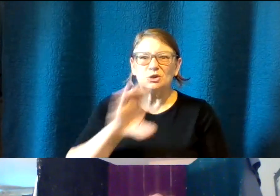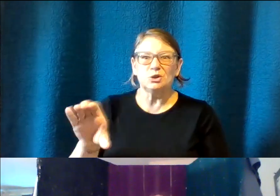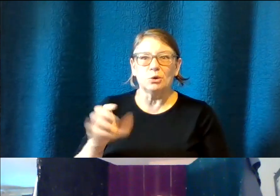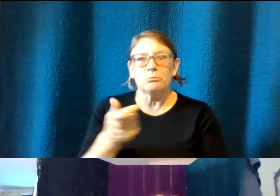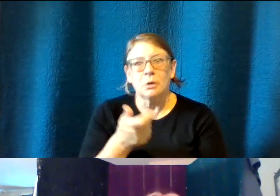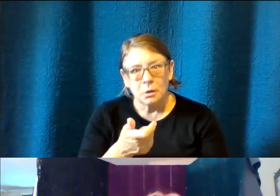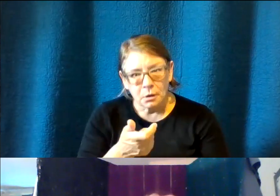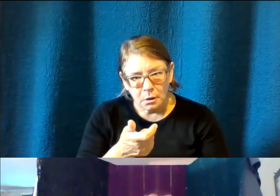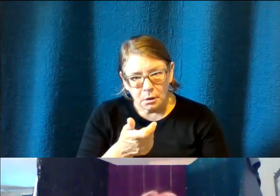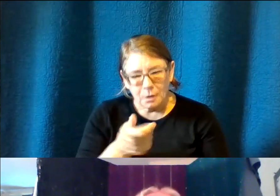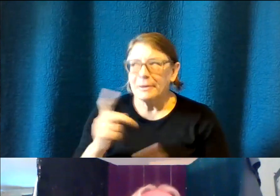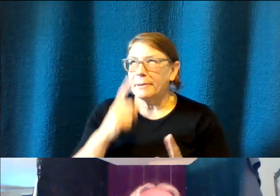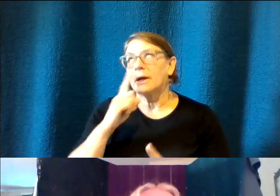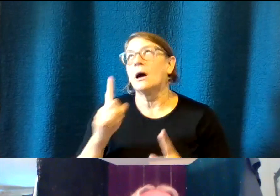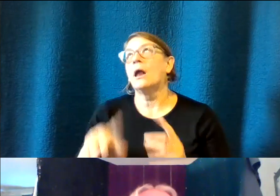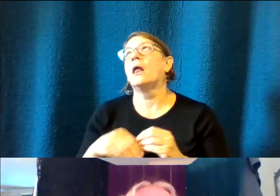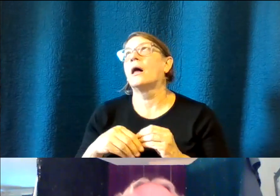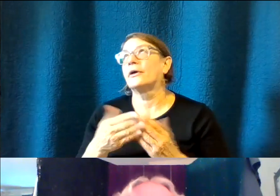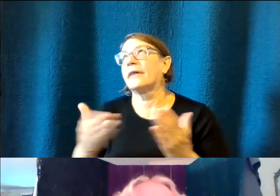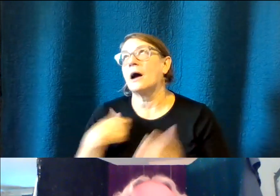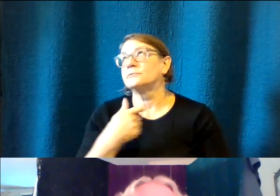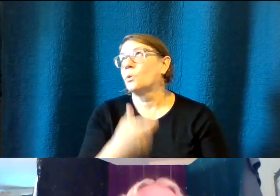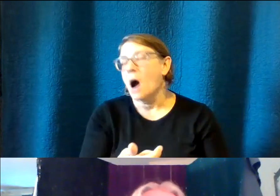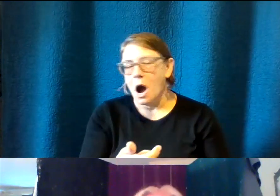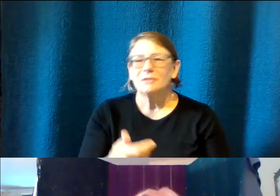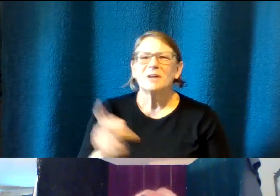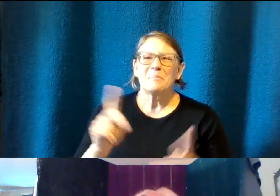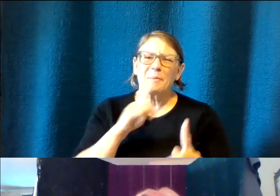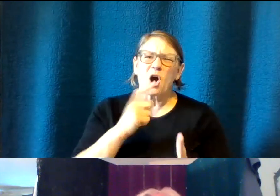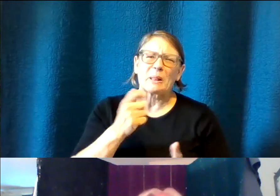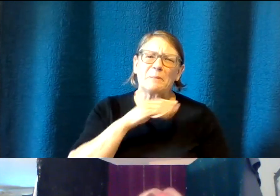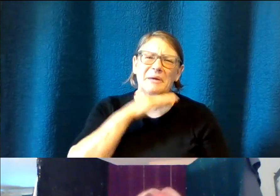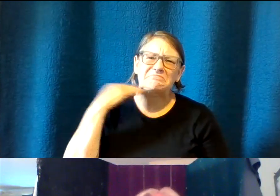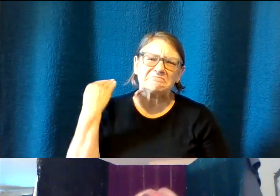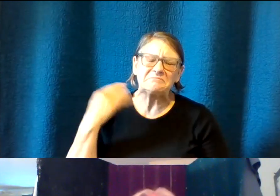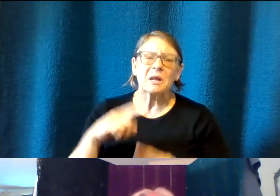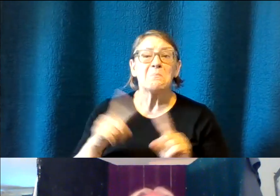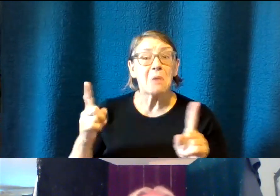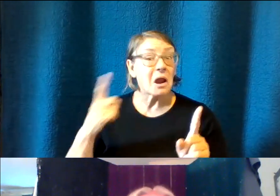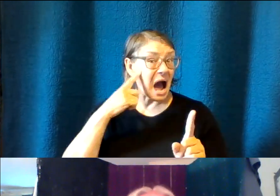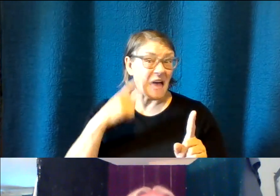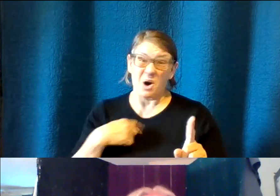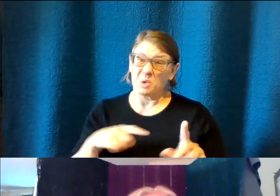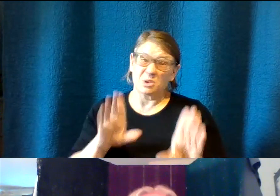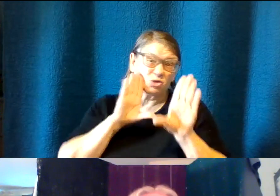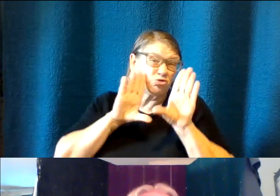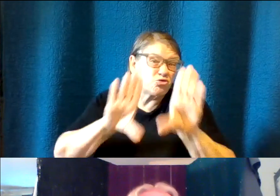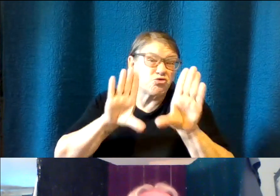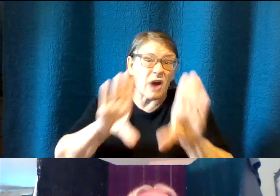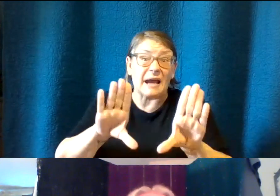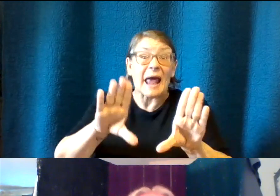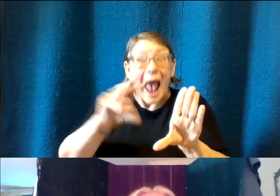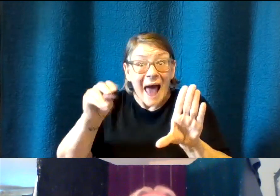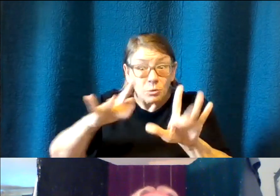So it's like, oh, another Zoom thing, you know, it's getting to that point. But I think it was fabulous, and it got